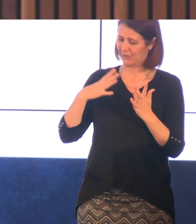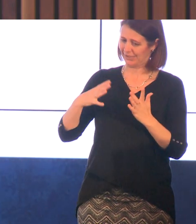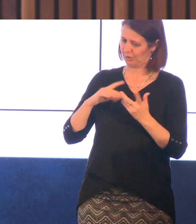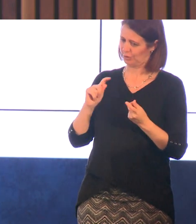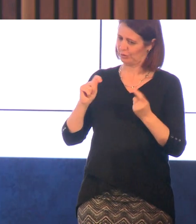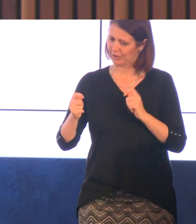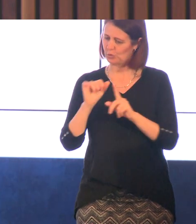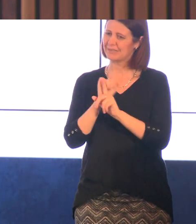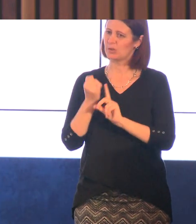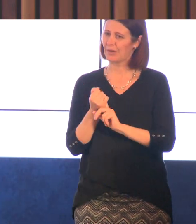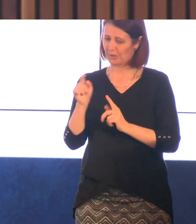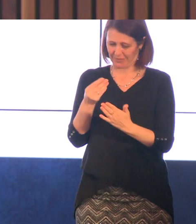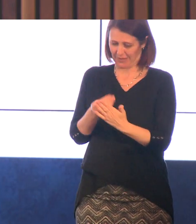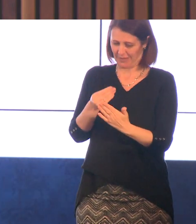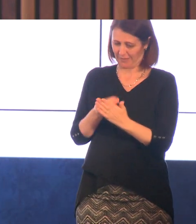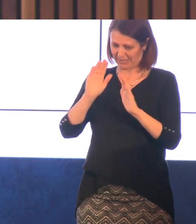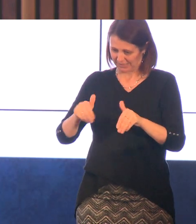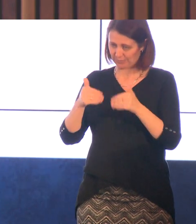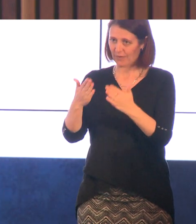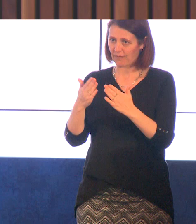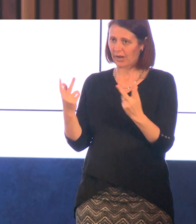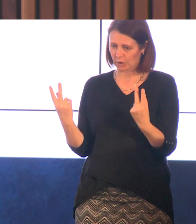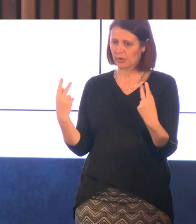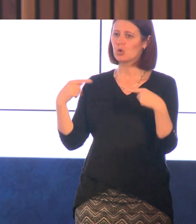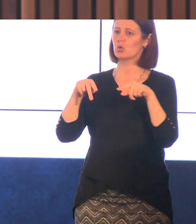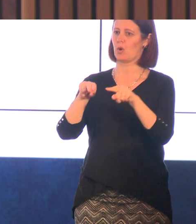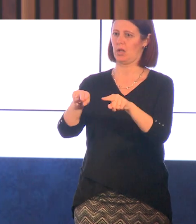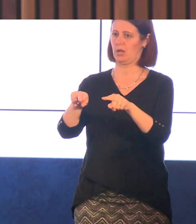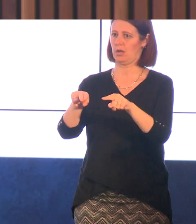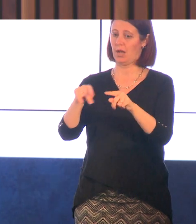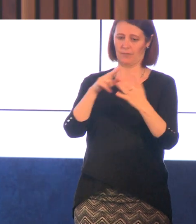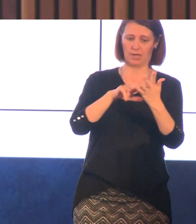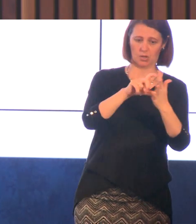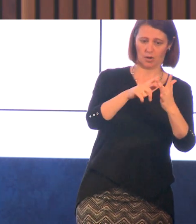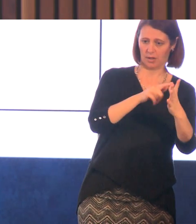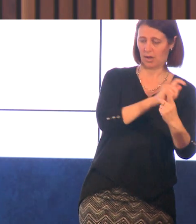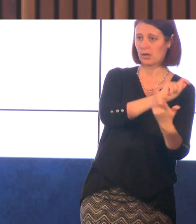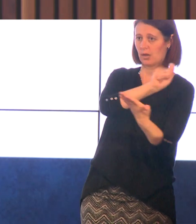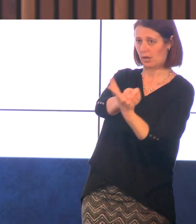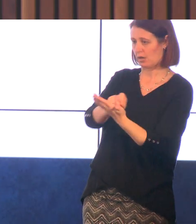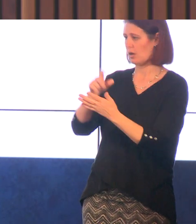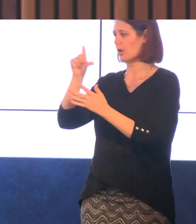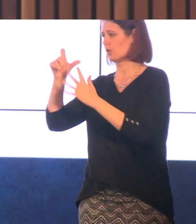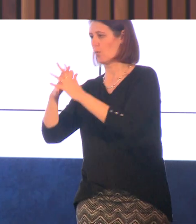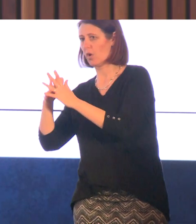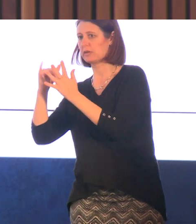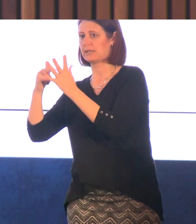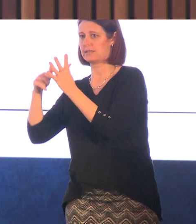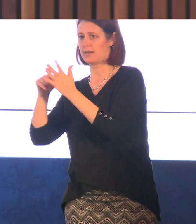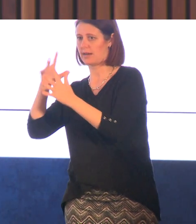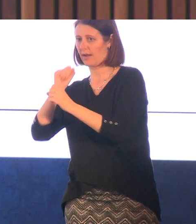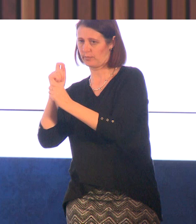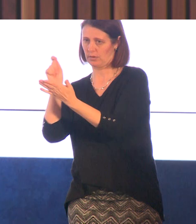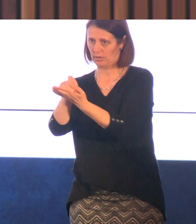move to a situation where the funding is provided jointly by the NDIA, by the Commonwealth and state governments and by